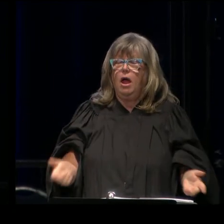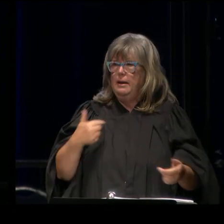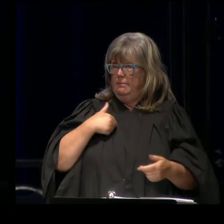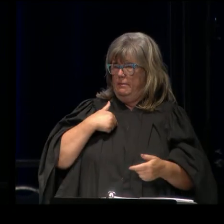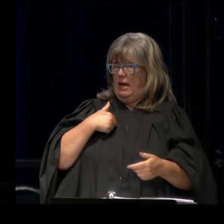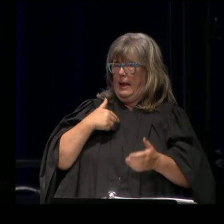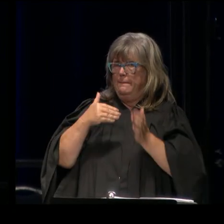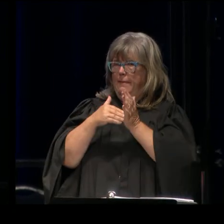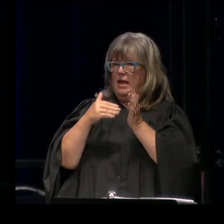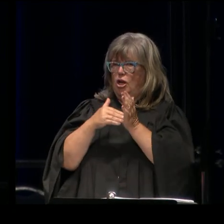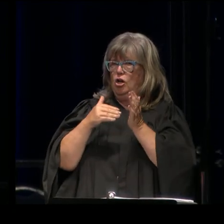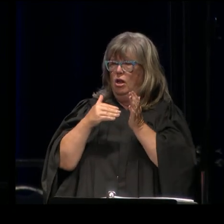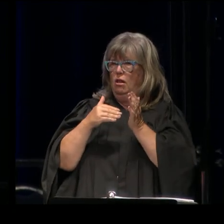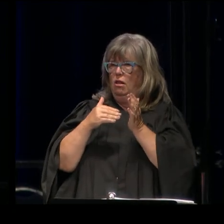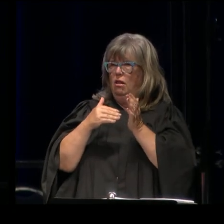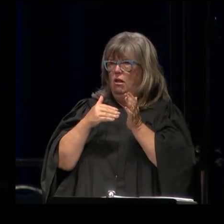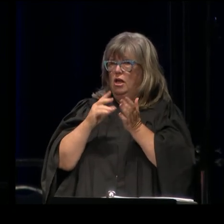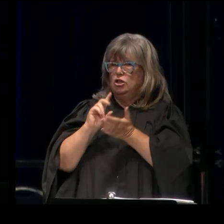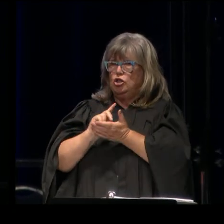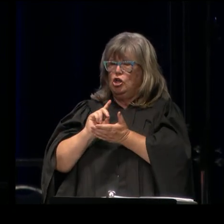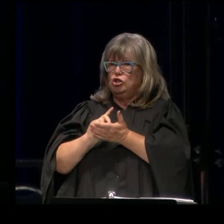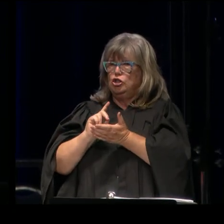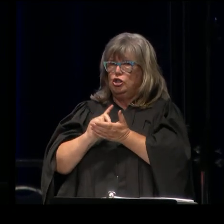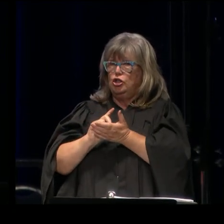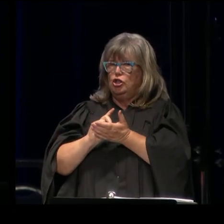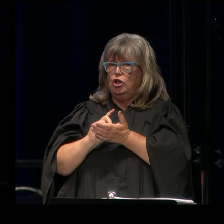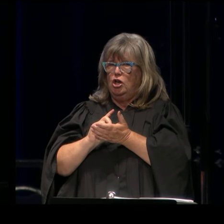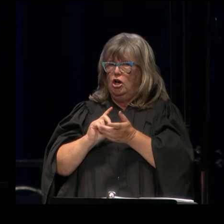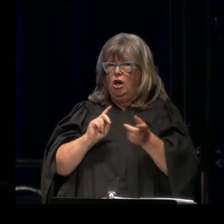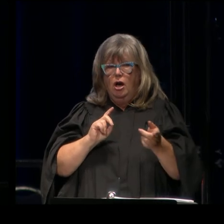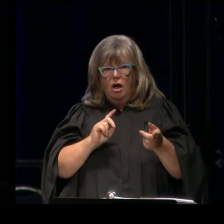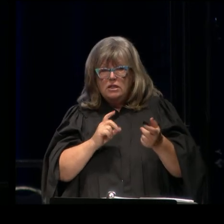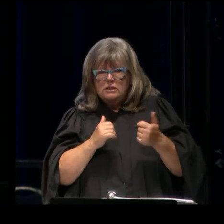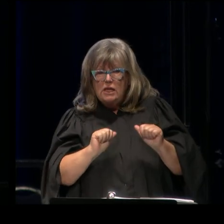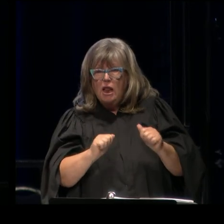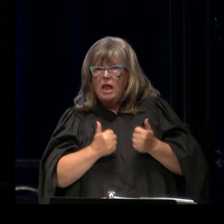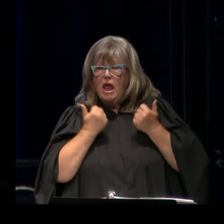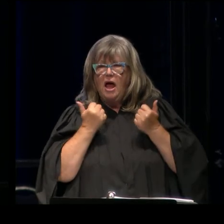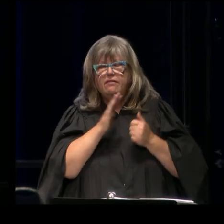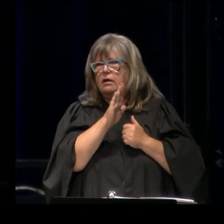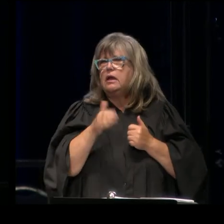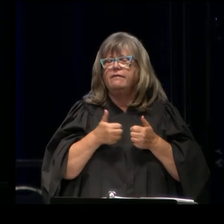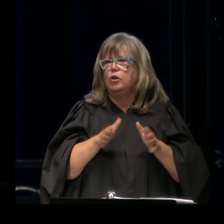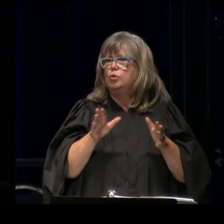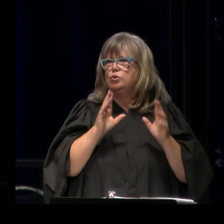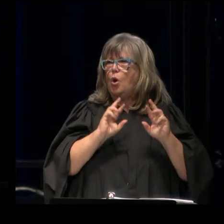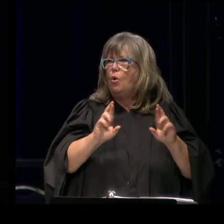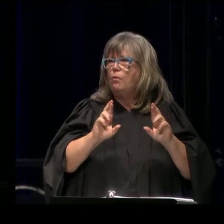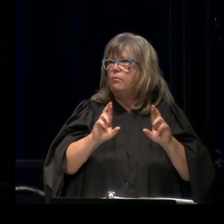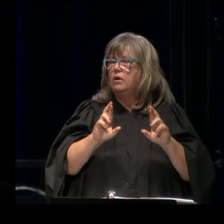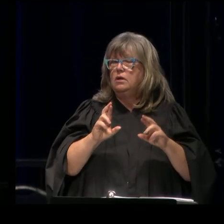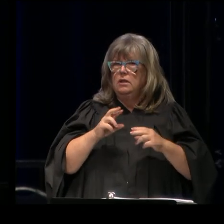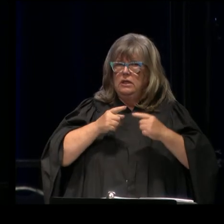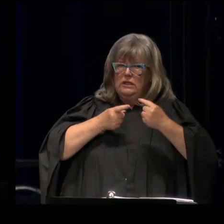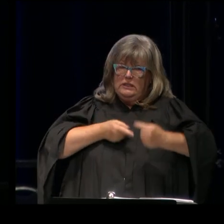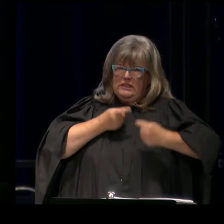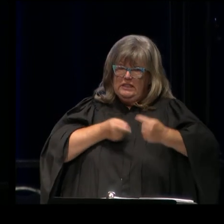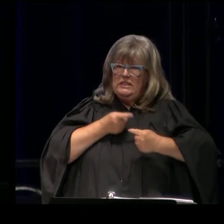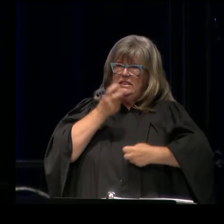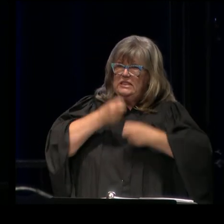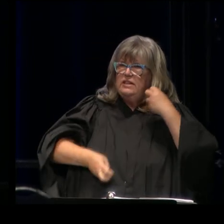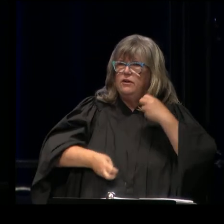hope as long as the patient is still alive. We are in difficult time, but still the patient